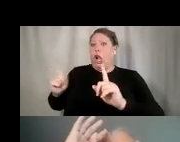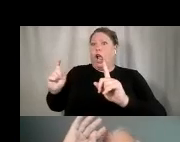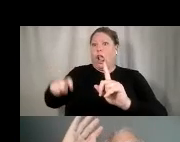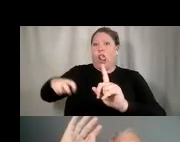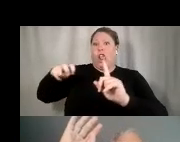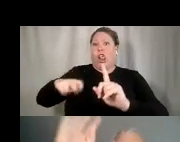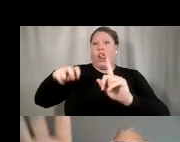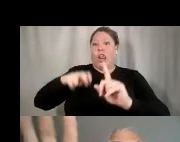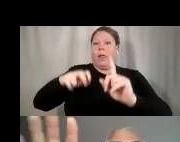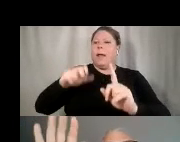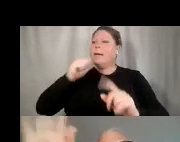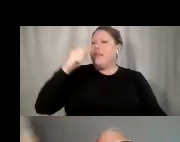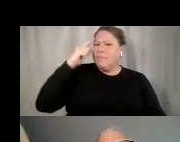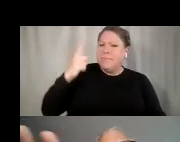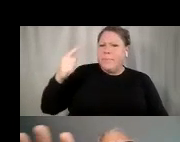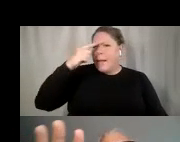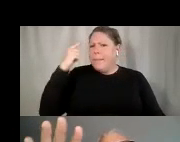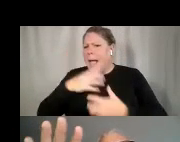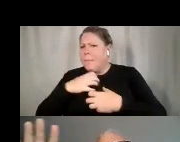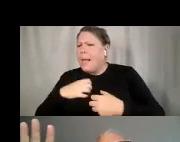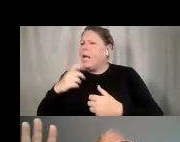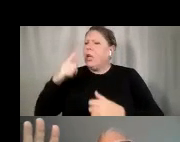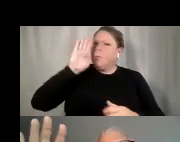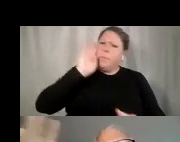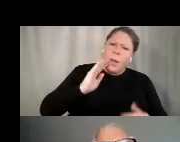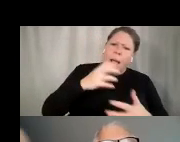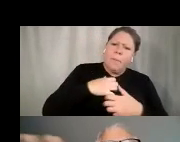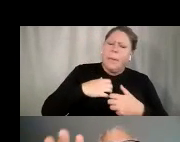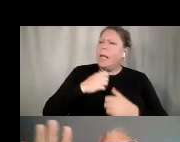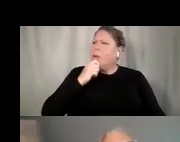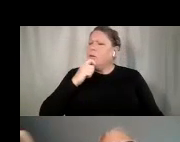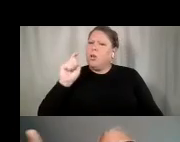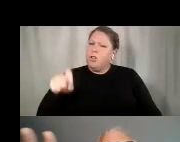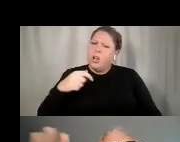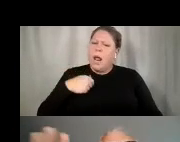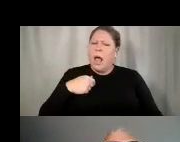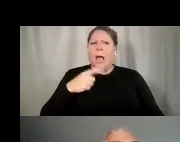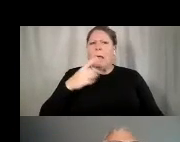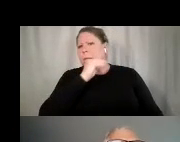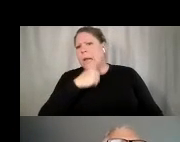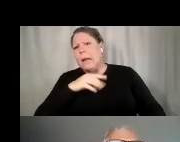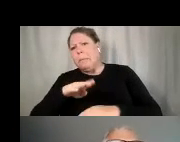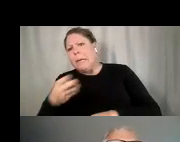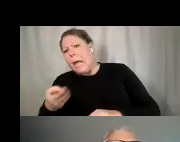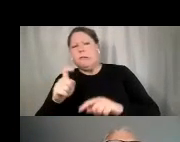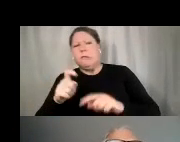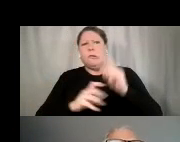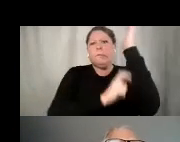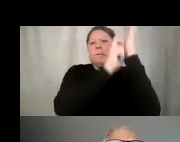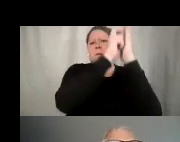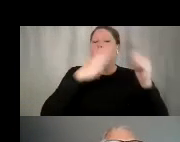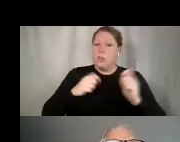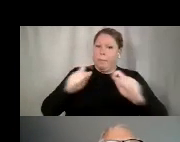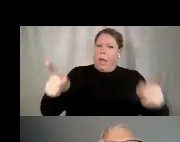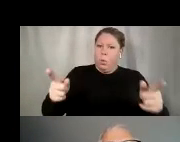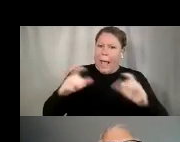not thinking, okay, is this a black bear? Is it a brown bear? Do I need to play dead? Do I need to go up a tree? We just act. That's the